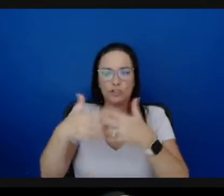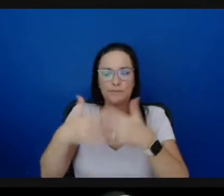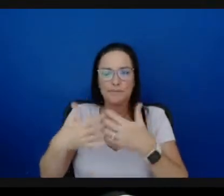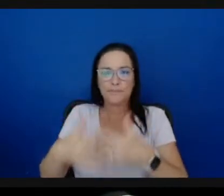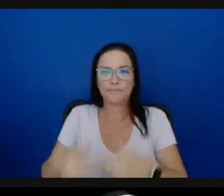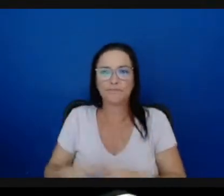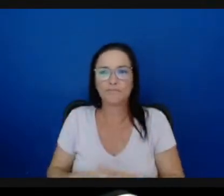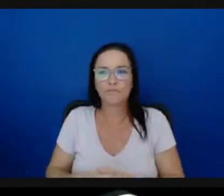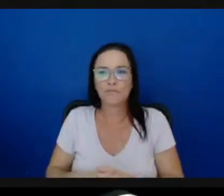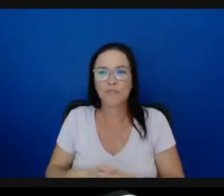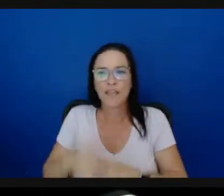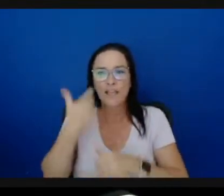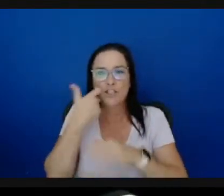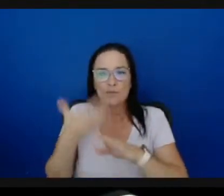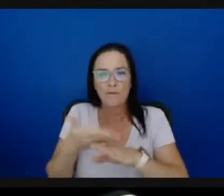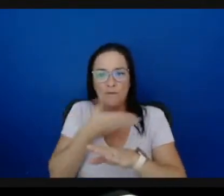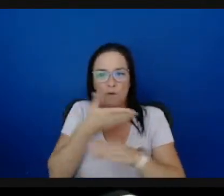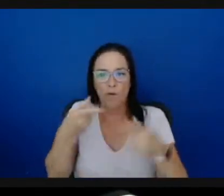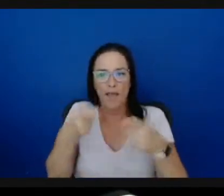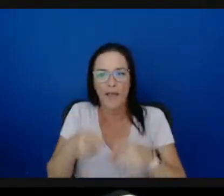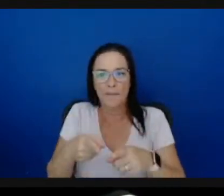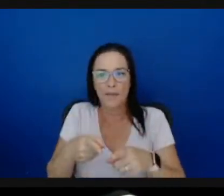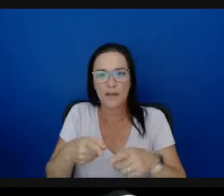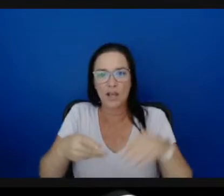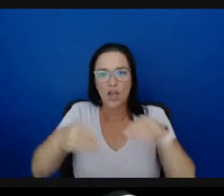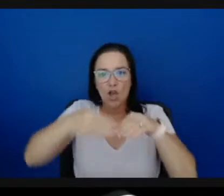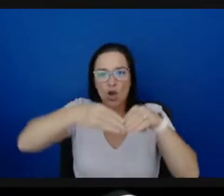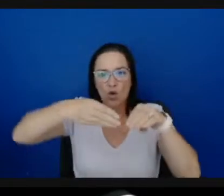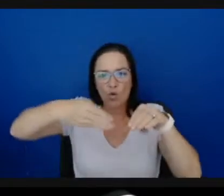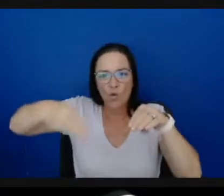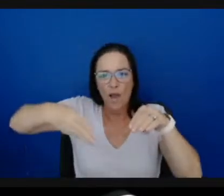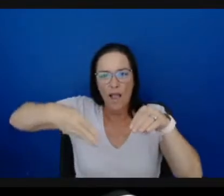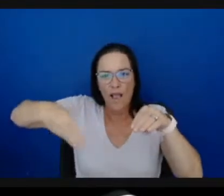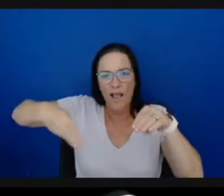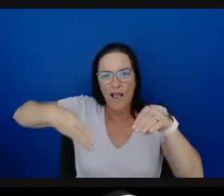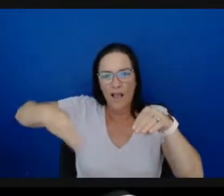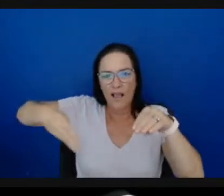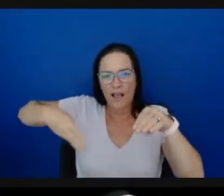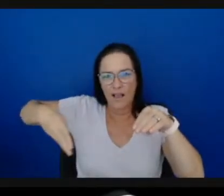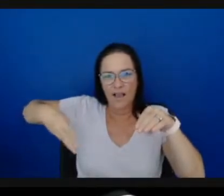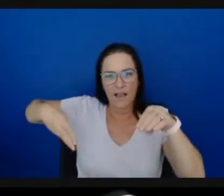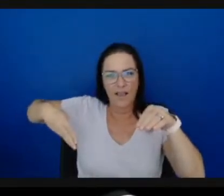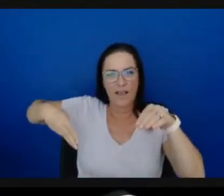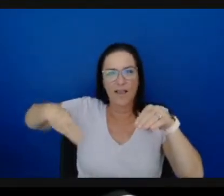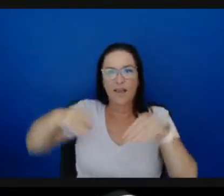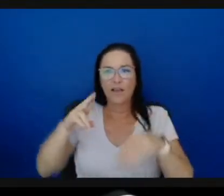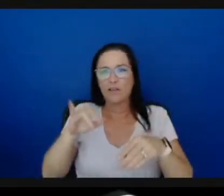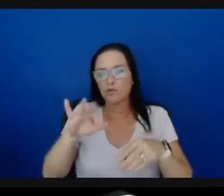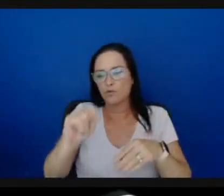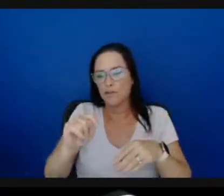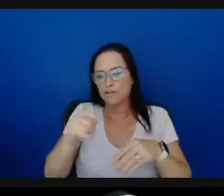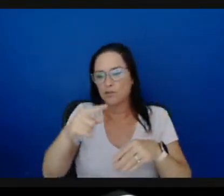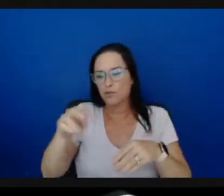Just before the outbreak, cracks opened in the ground as the rift zone was torn open.